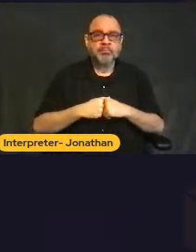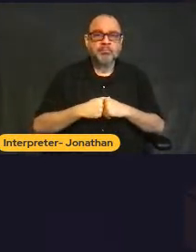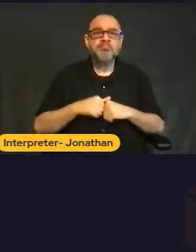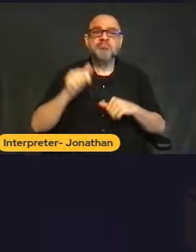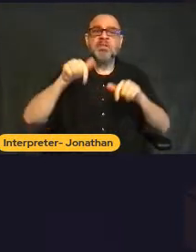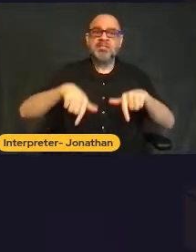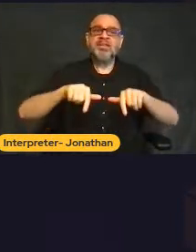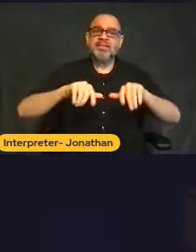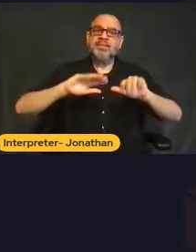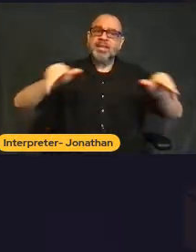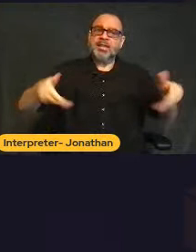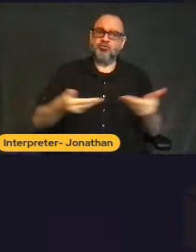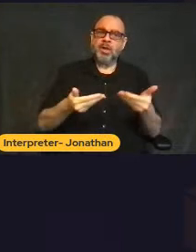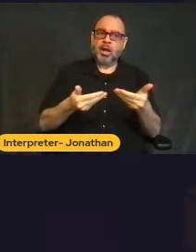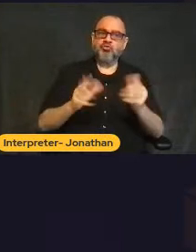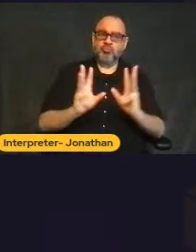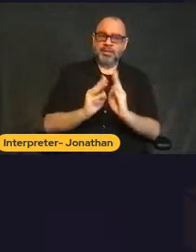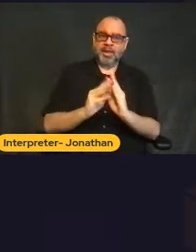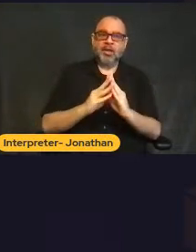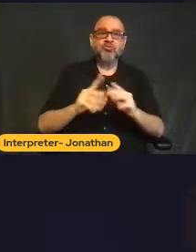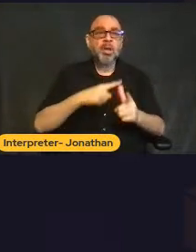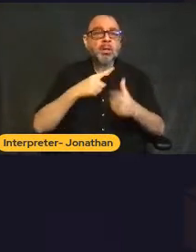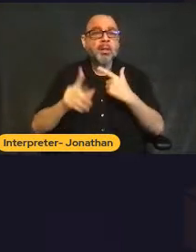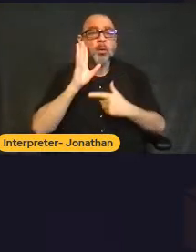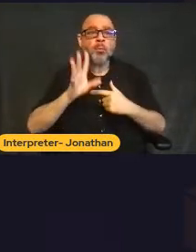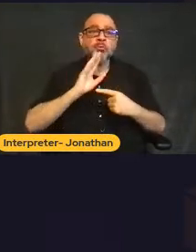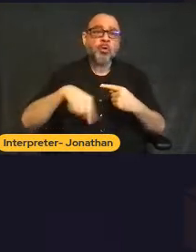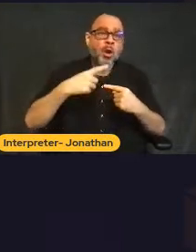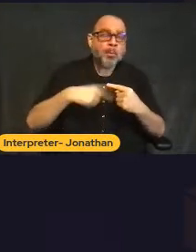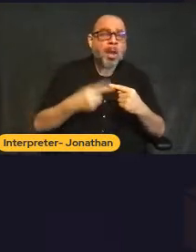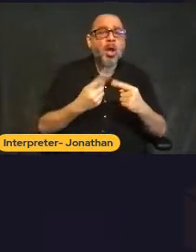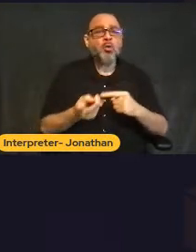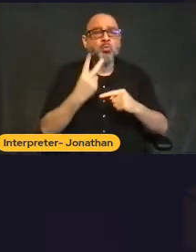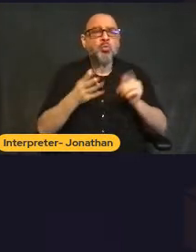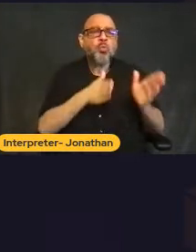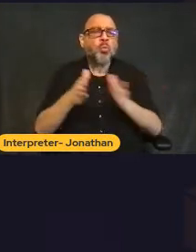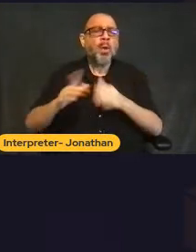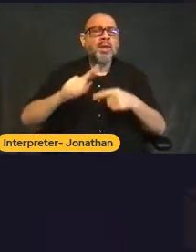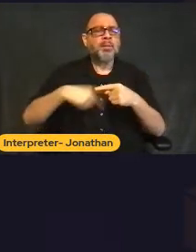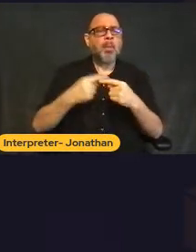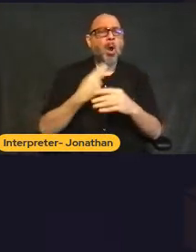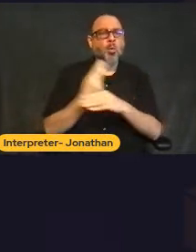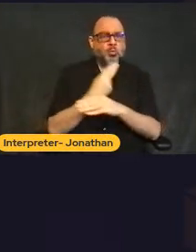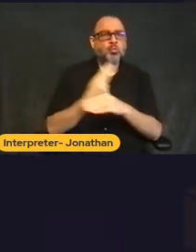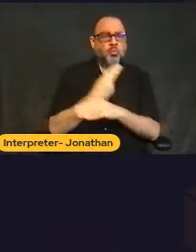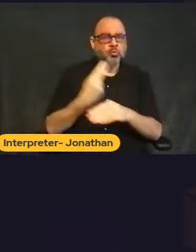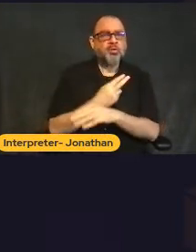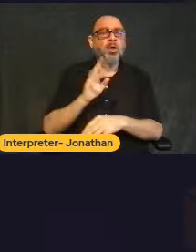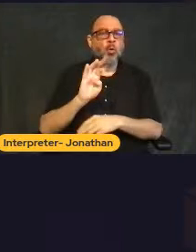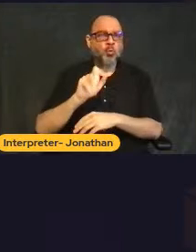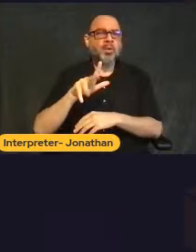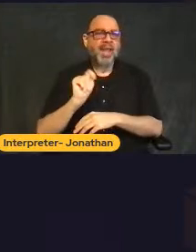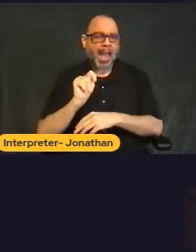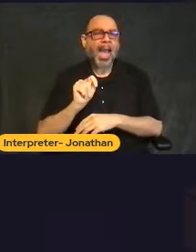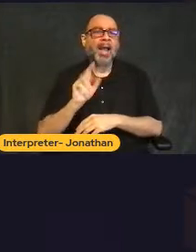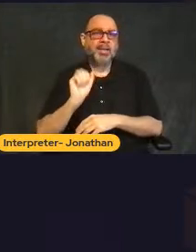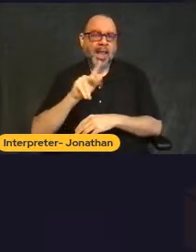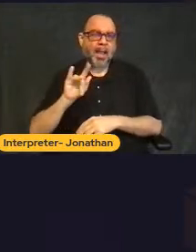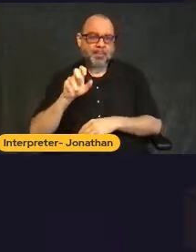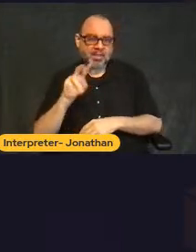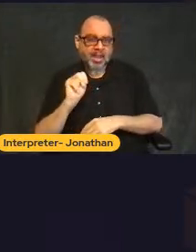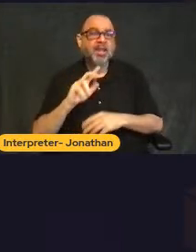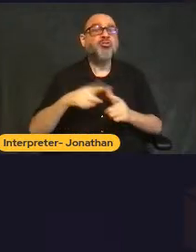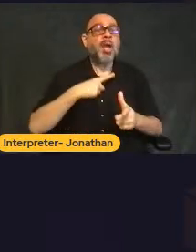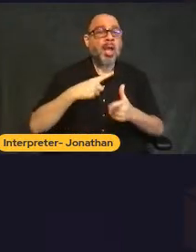introductory session. Then we'll talk about two ways of deploying React applications. First, we will deploy